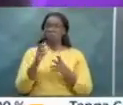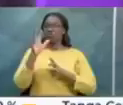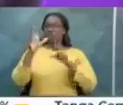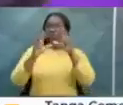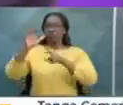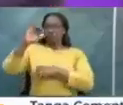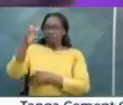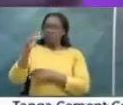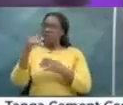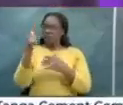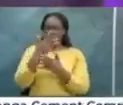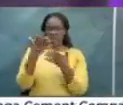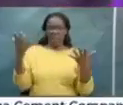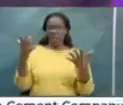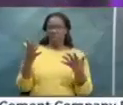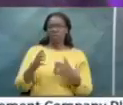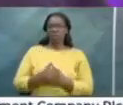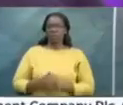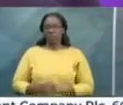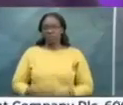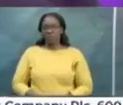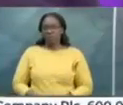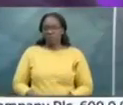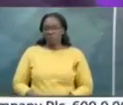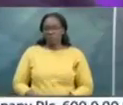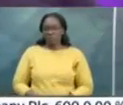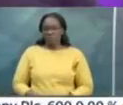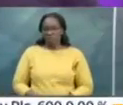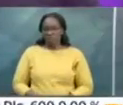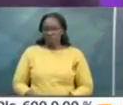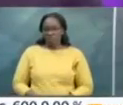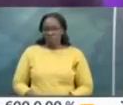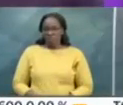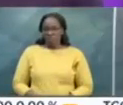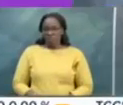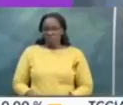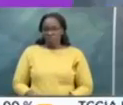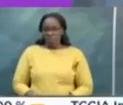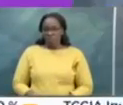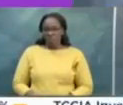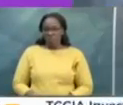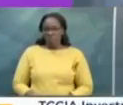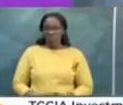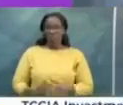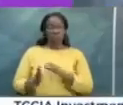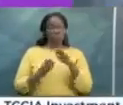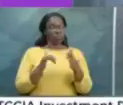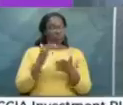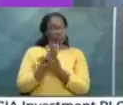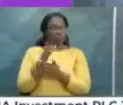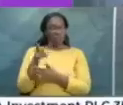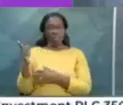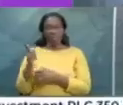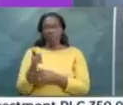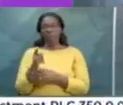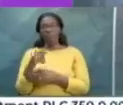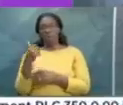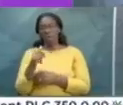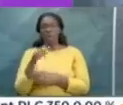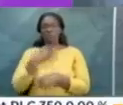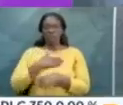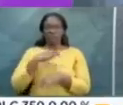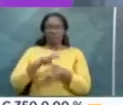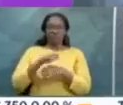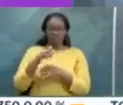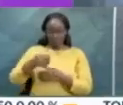and stuff like that. And it's very trendy. Yeah, it's pretty nice. Schools might be closed, but for those millennials out there, please get this bag, get it